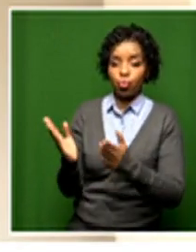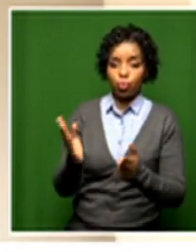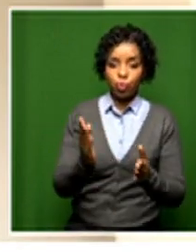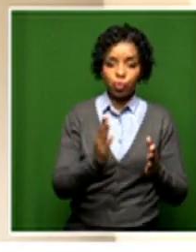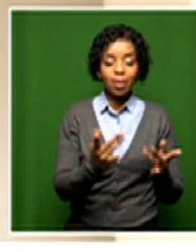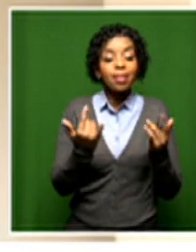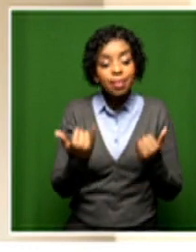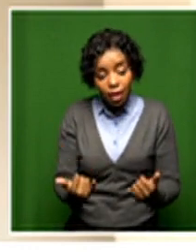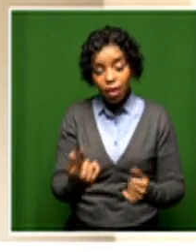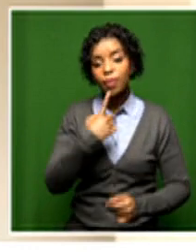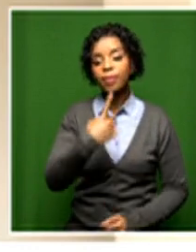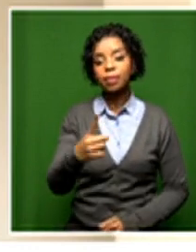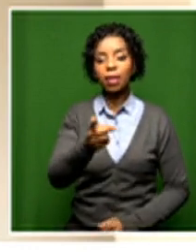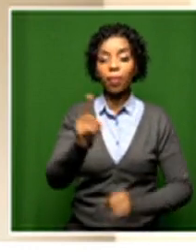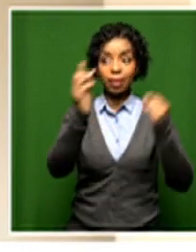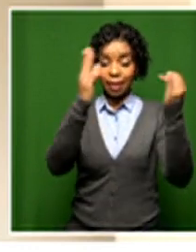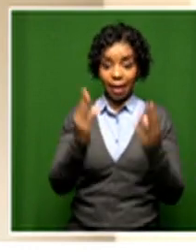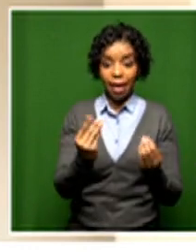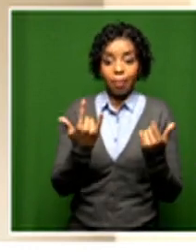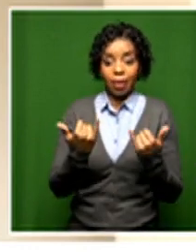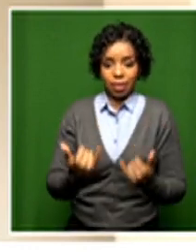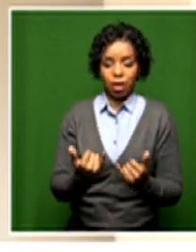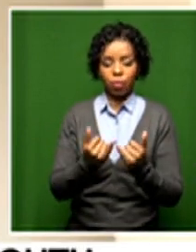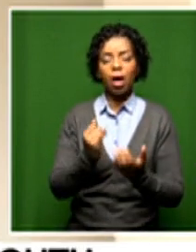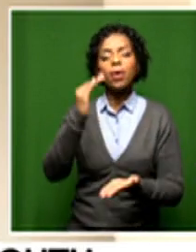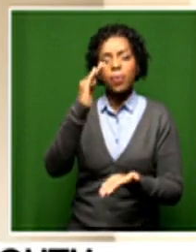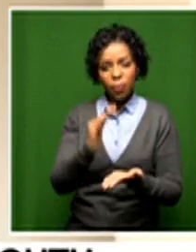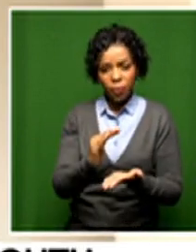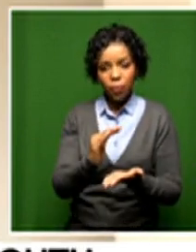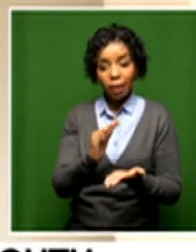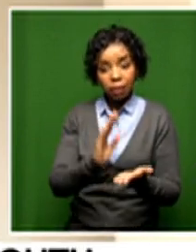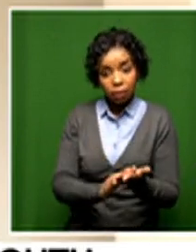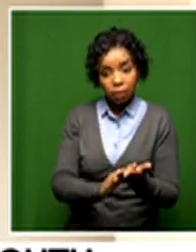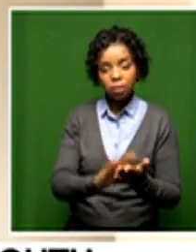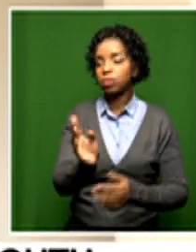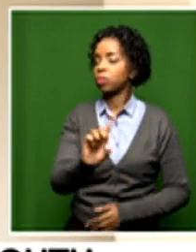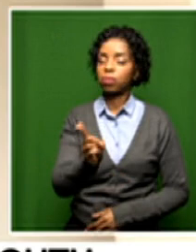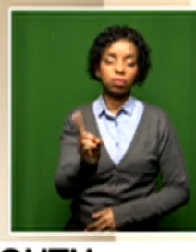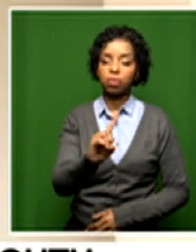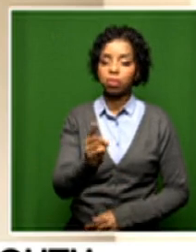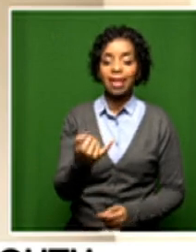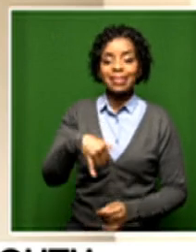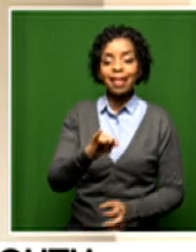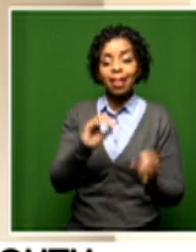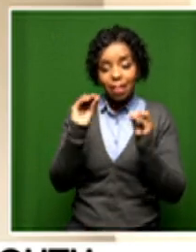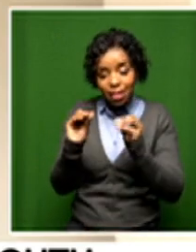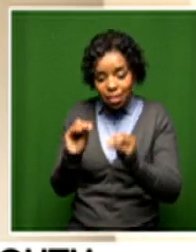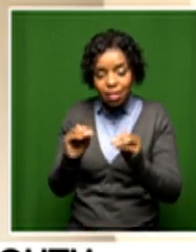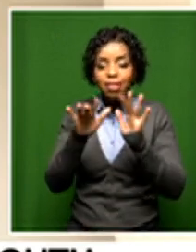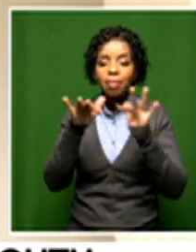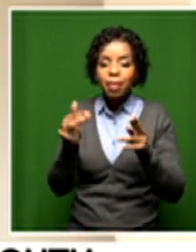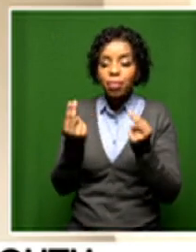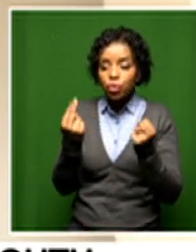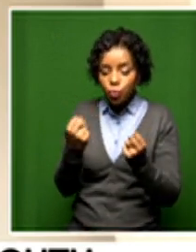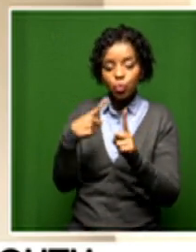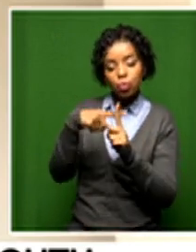numbers have come down, but they've not come to zero. There are still new infections, 10,000 a week. That's